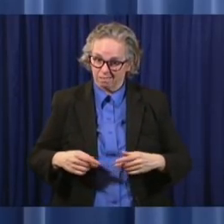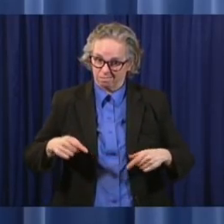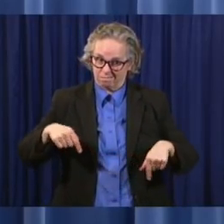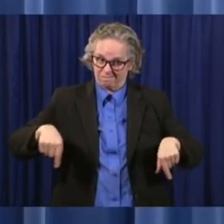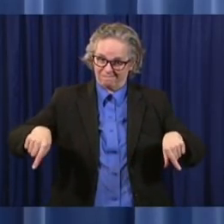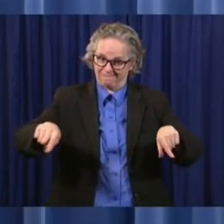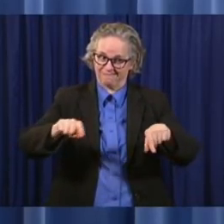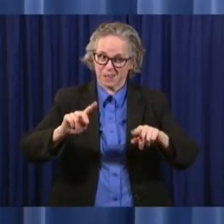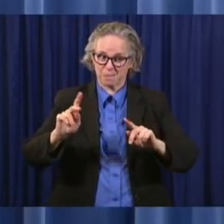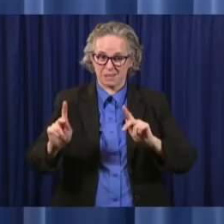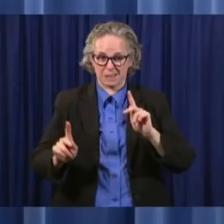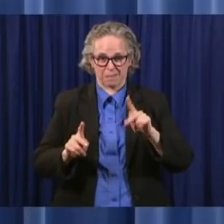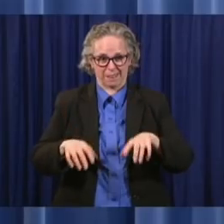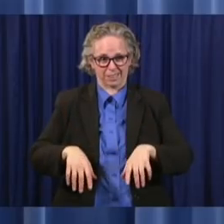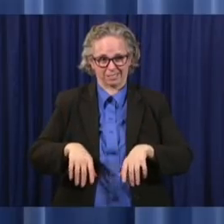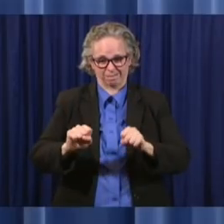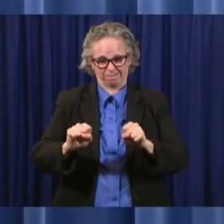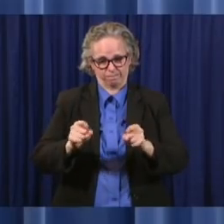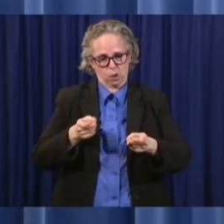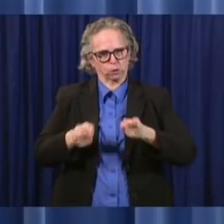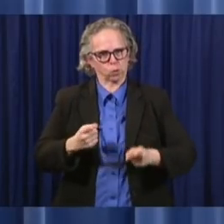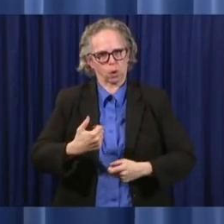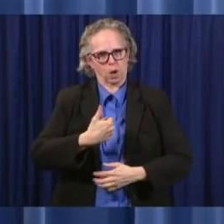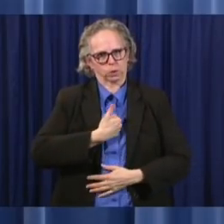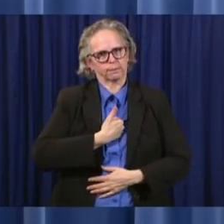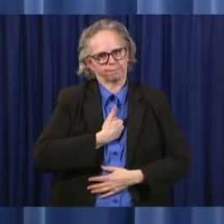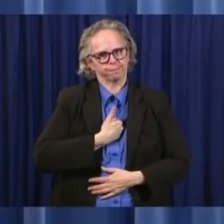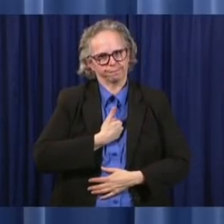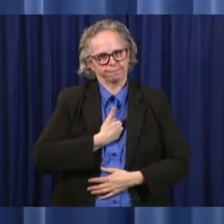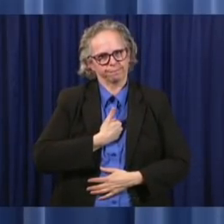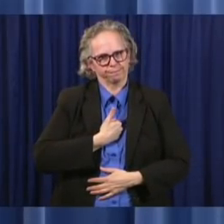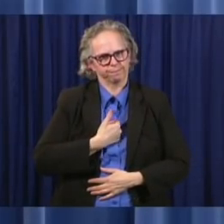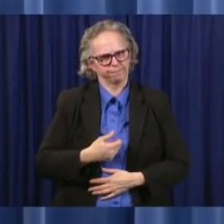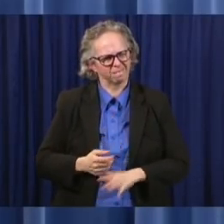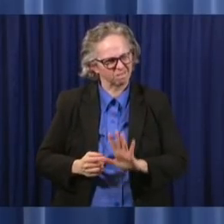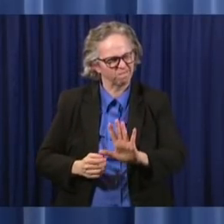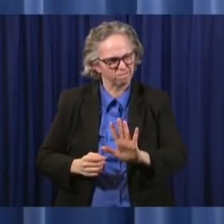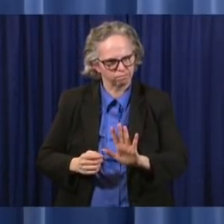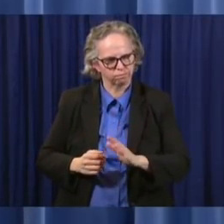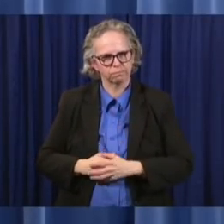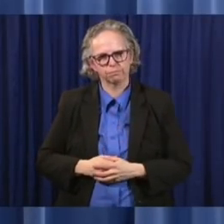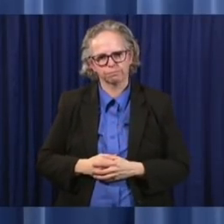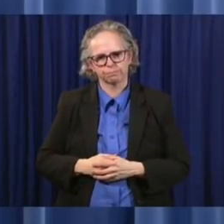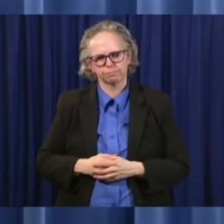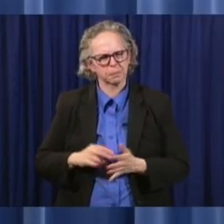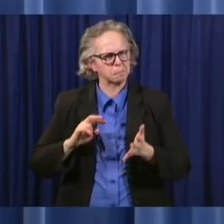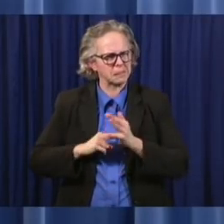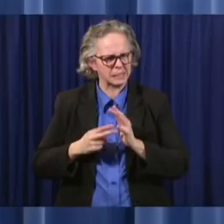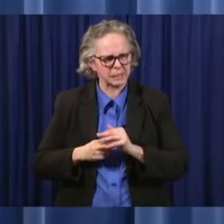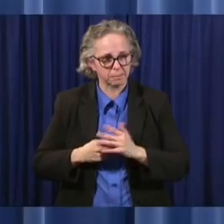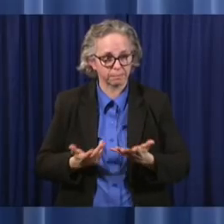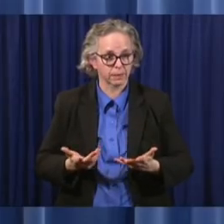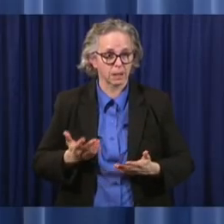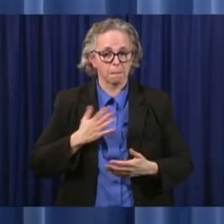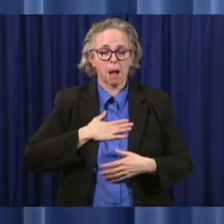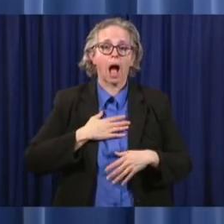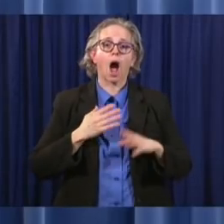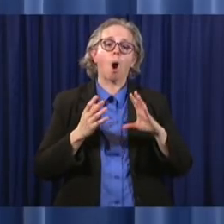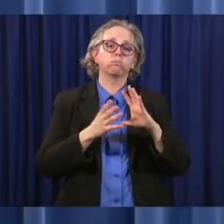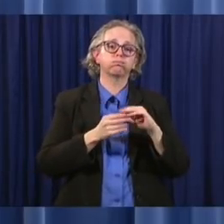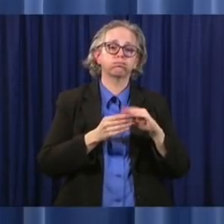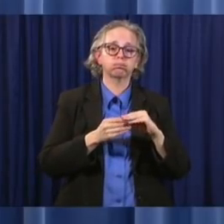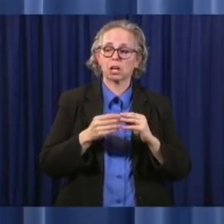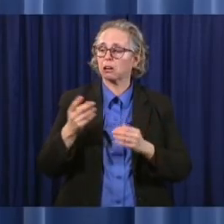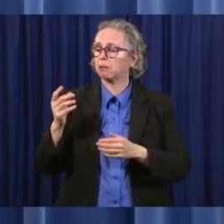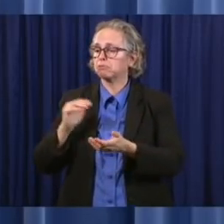entering a phase now in this where it's not so much about what I say, or it's not so much about what Dr. Acton said, or the Lieutenant